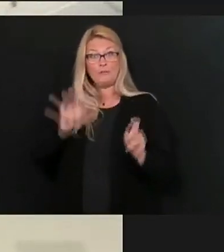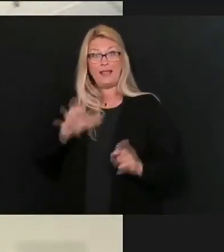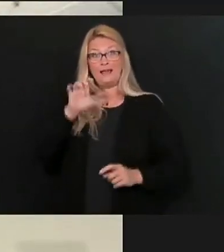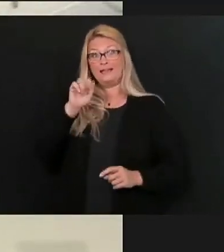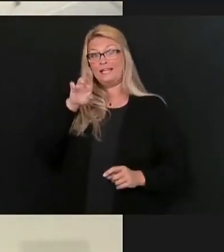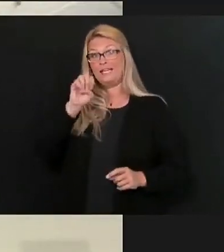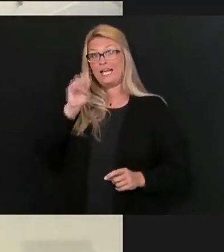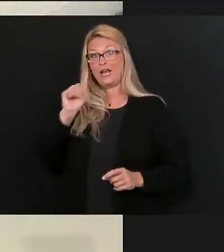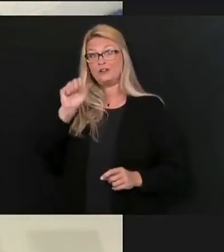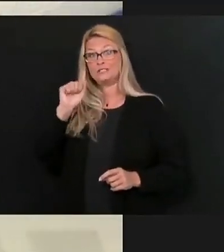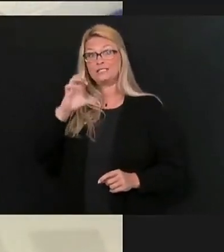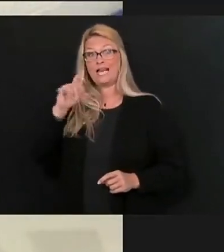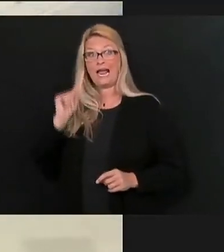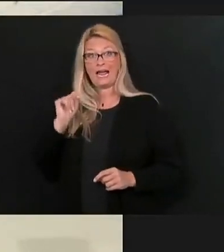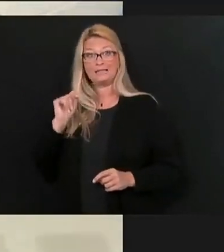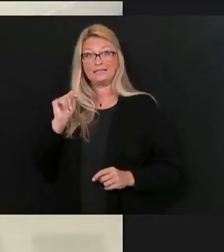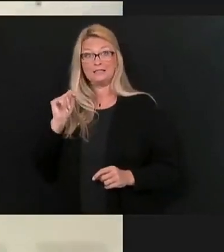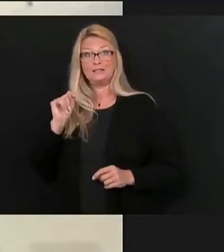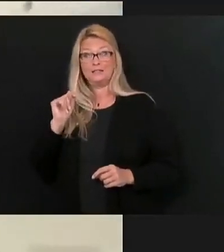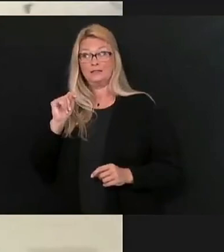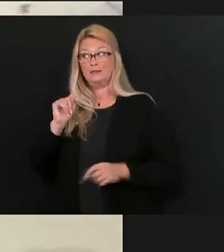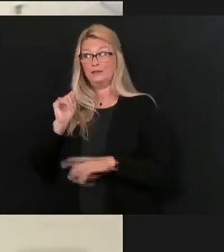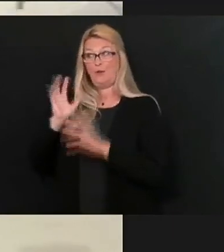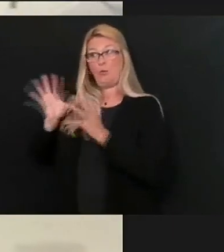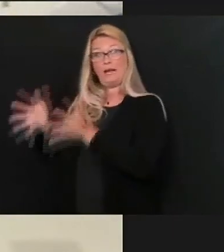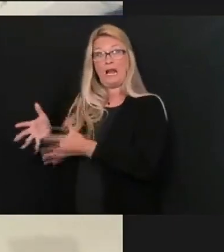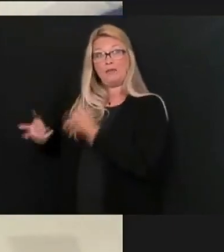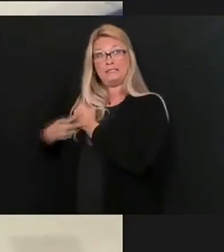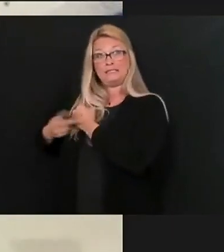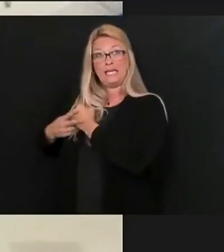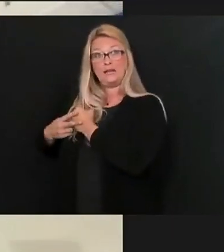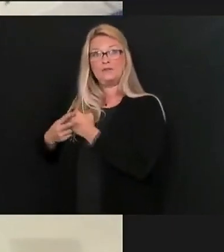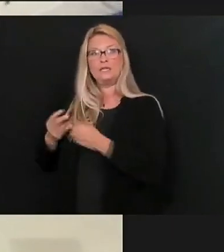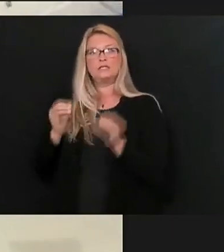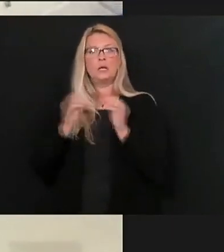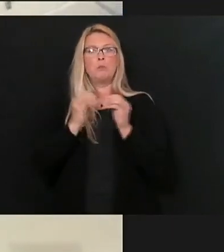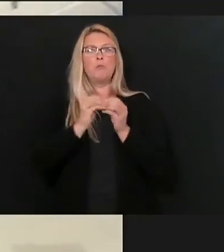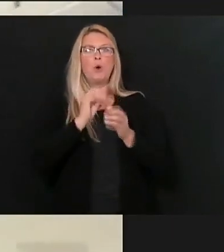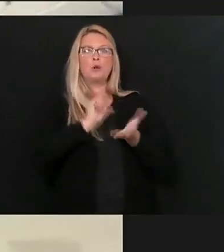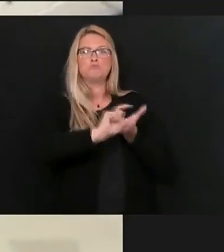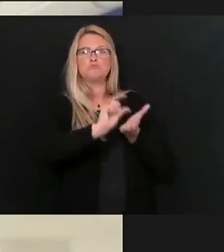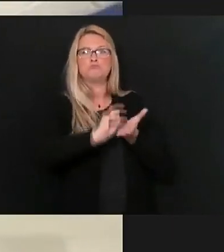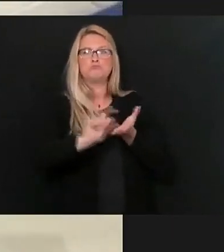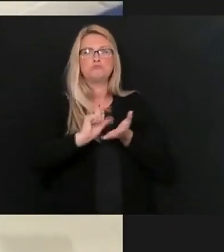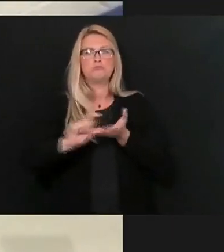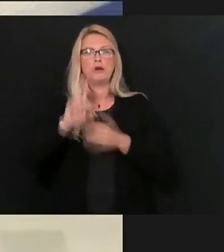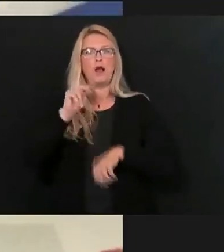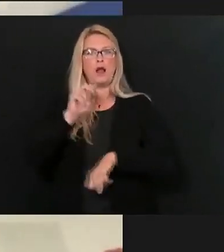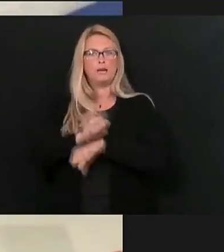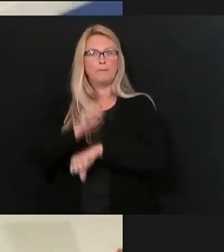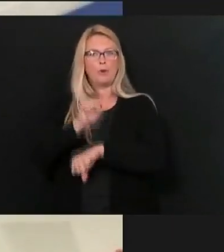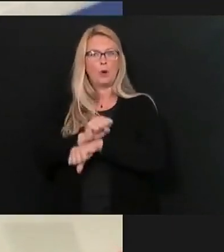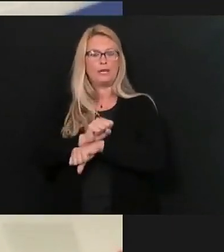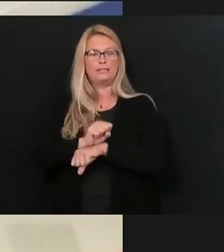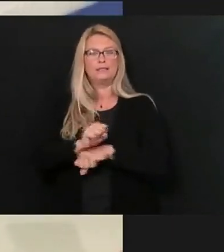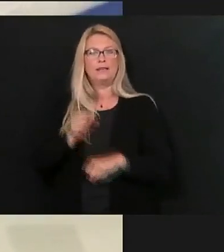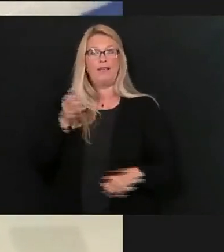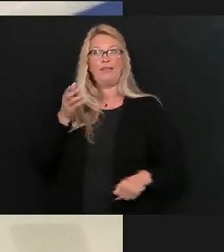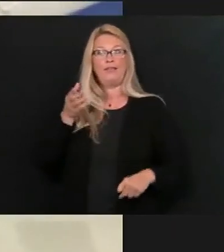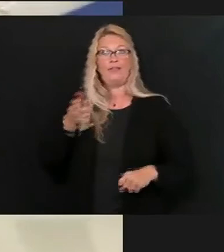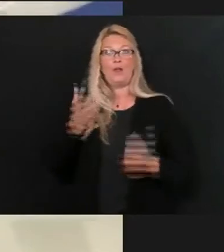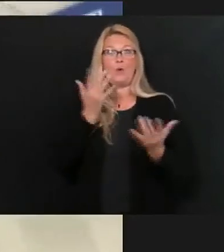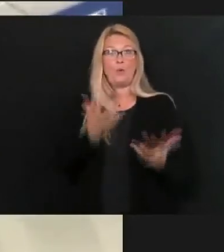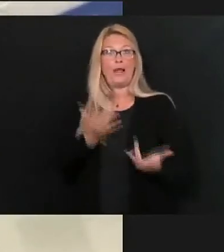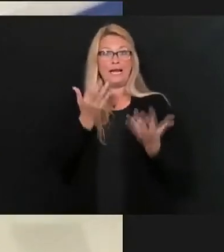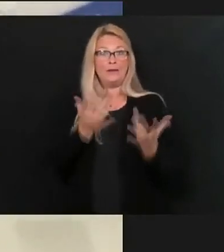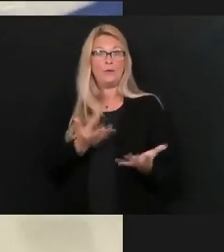bank account where you could kickstart that and start giving out more money to the unemployed? I talked to a lot of people yesterday at the unemployment office, and they're waiting